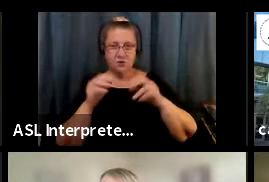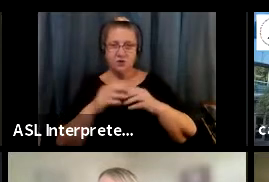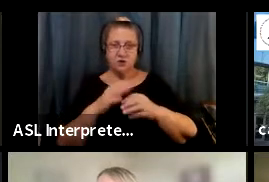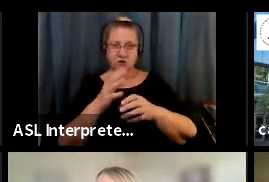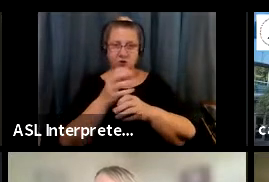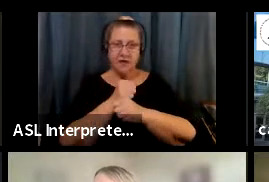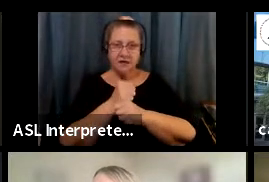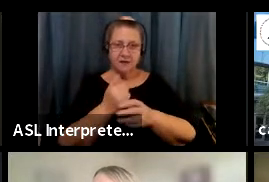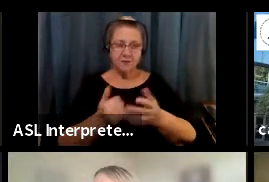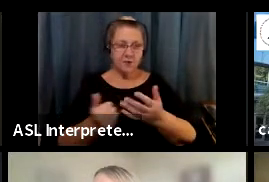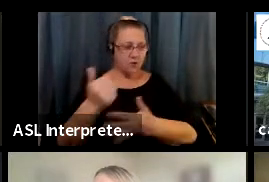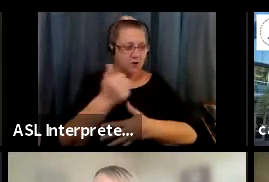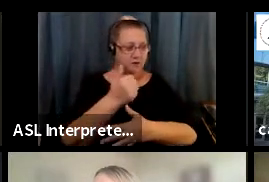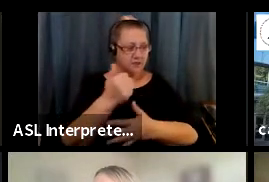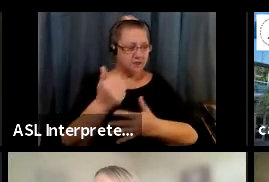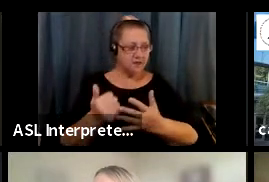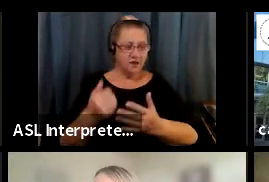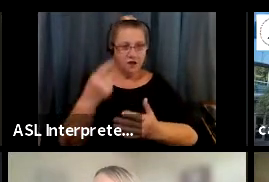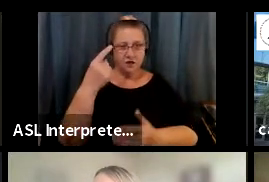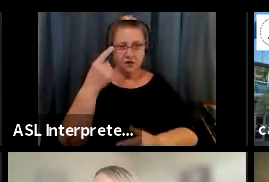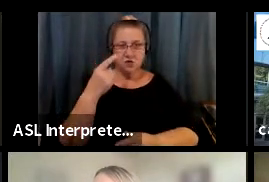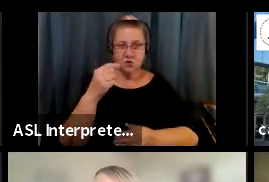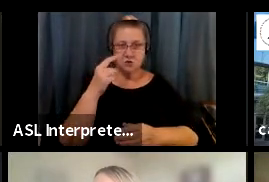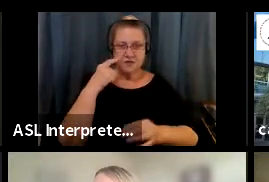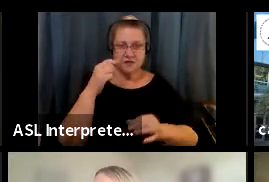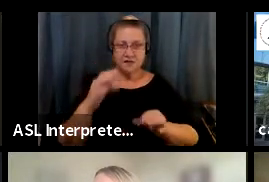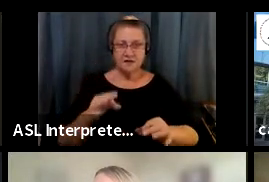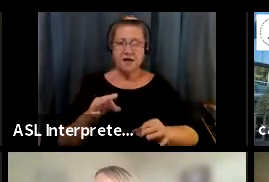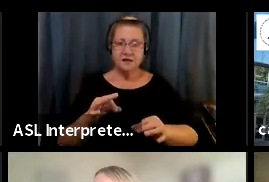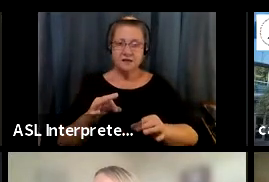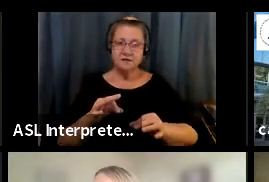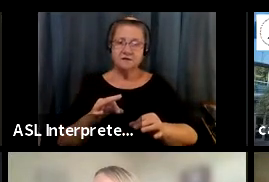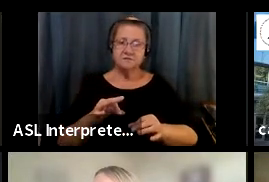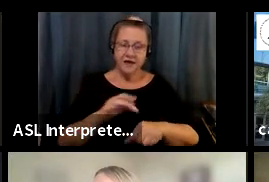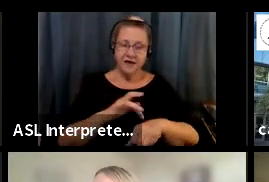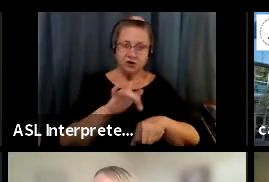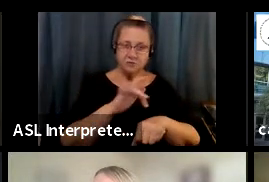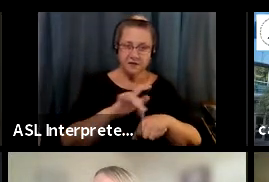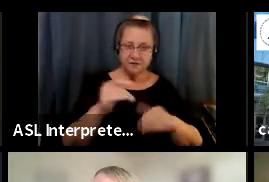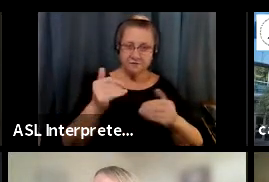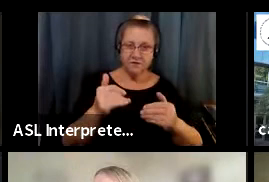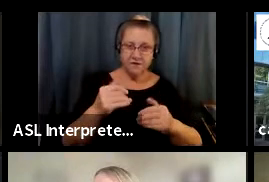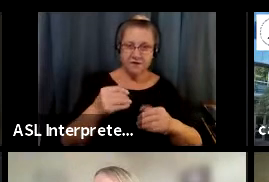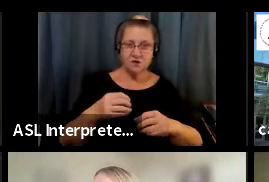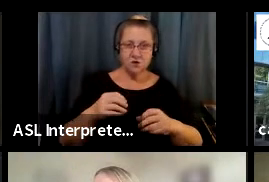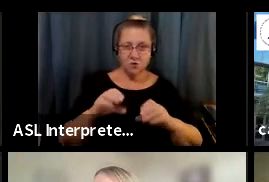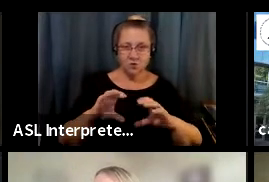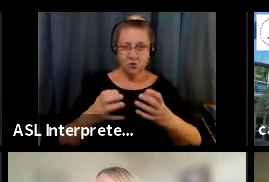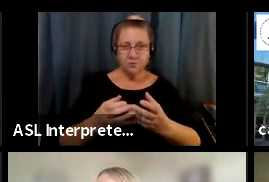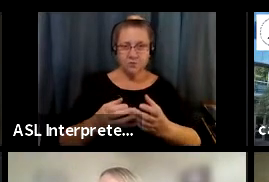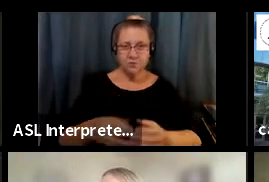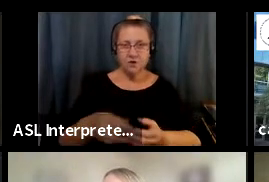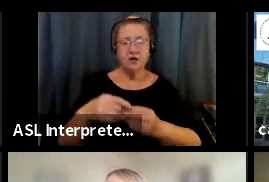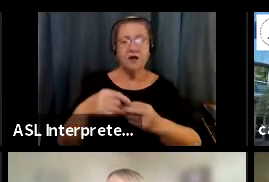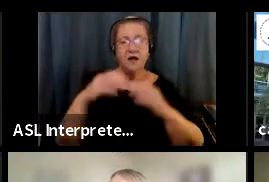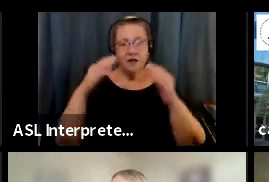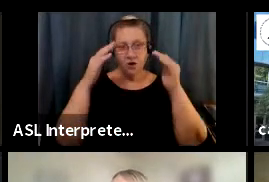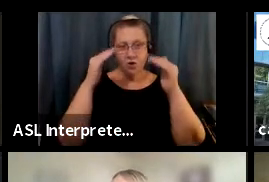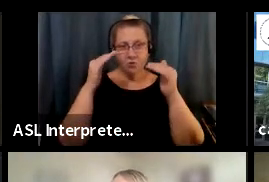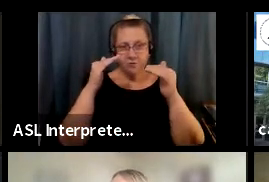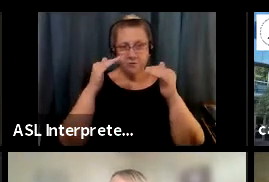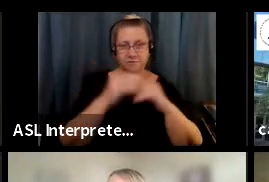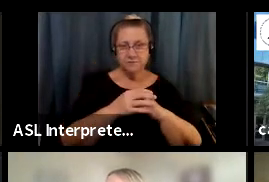to determine eligibility for this group through simple self-attestation. Hope. Looking